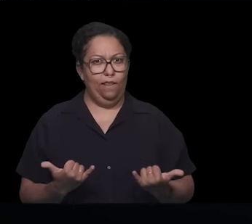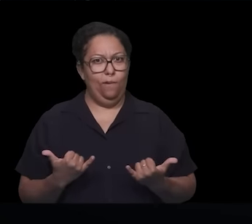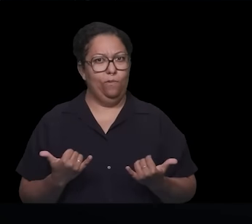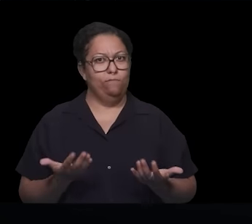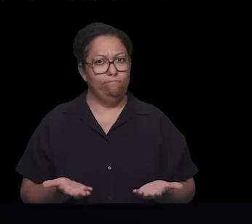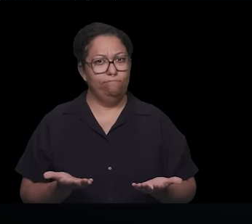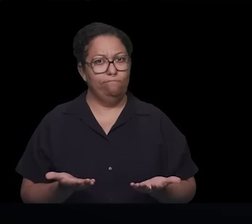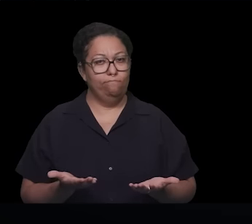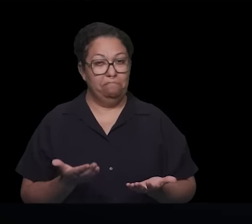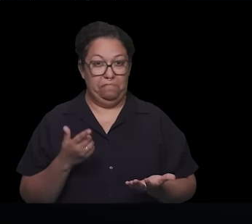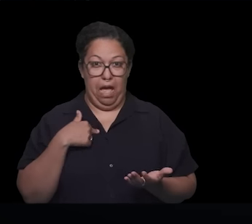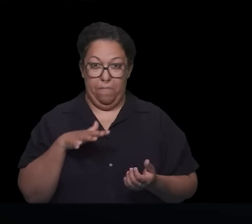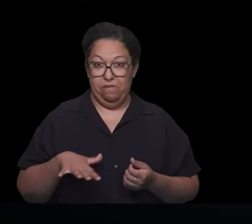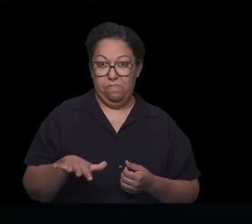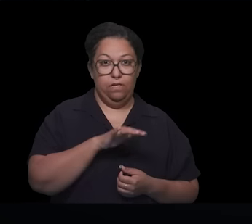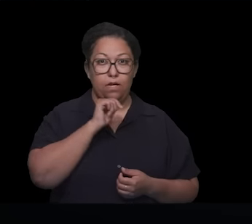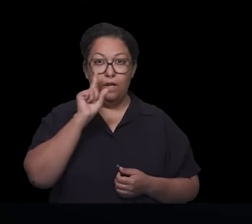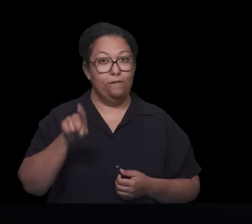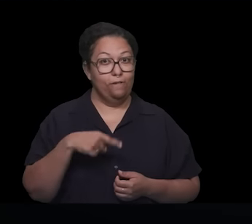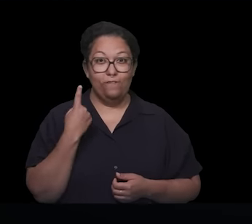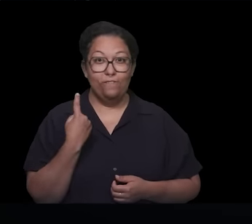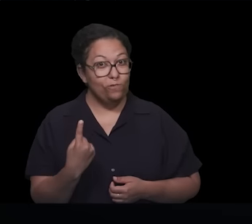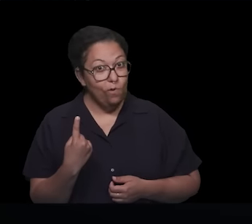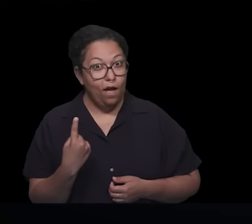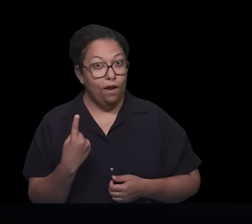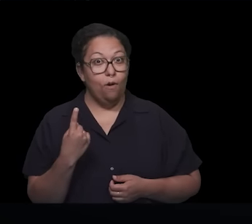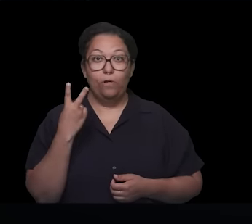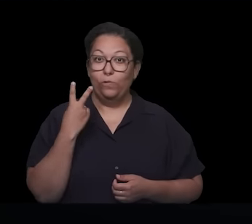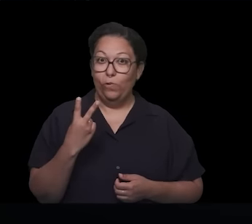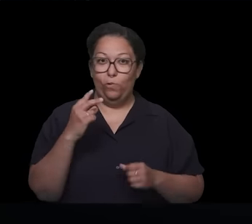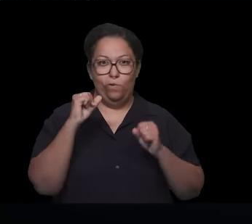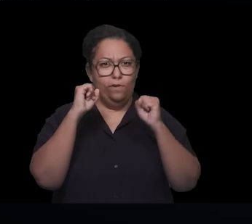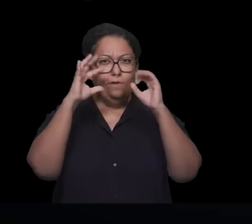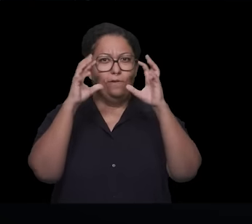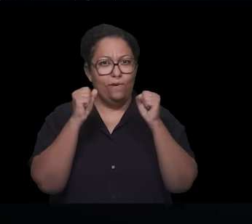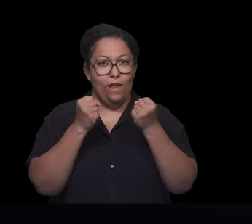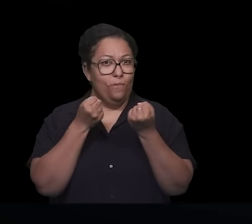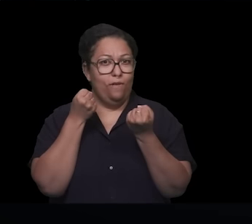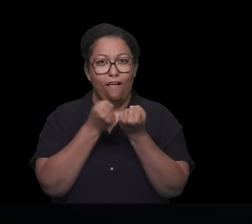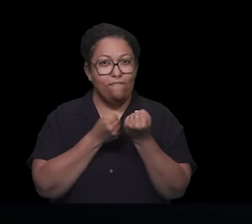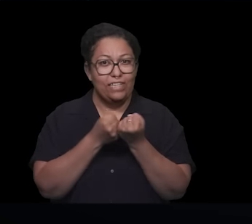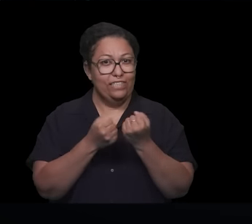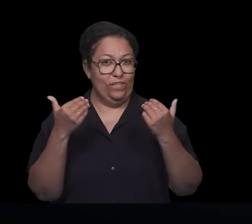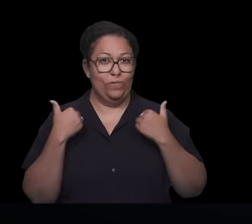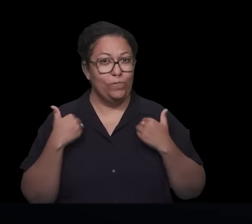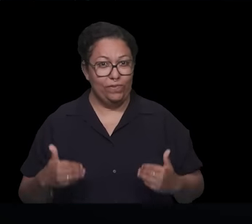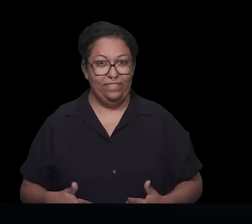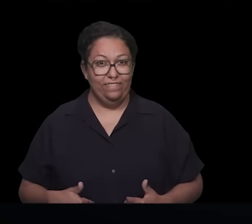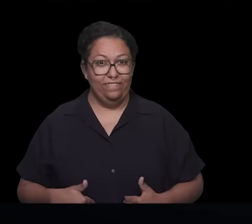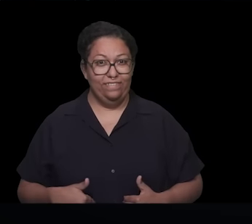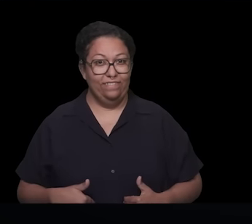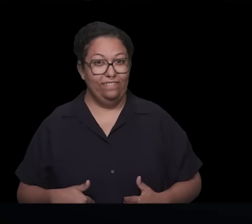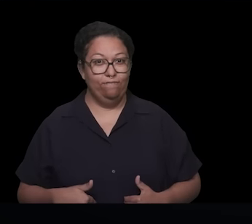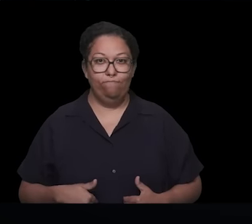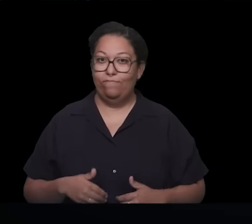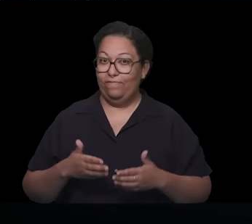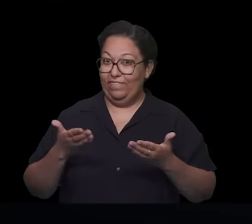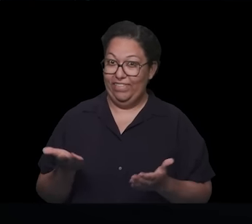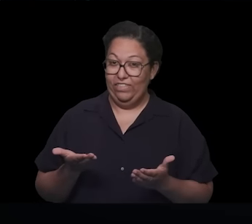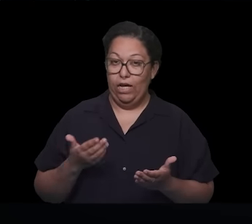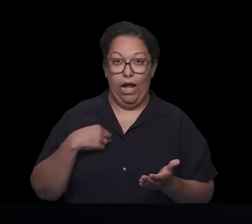like right now. I am in space with not just one, but two incredible advocates and